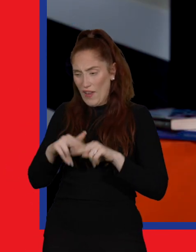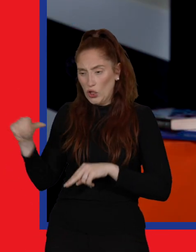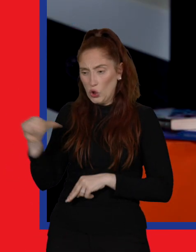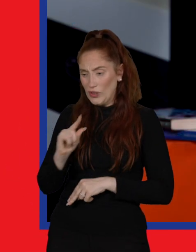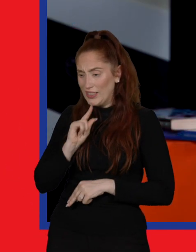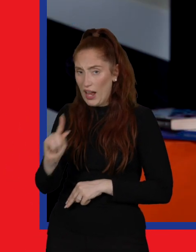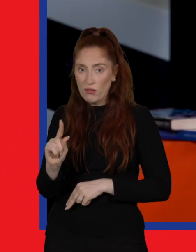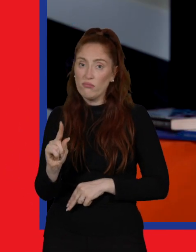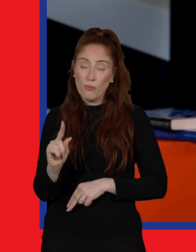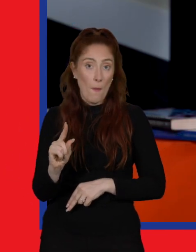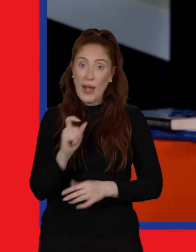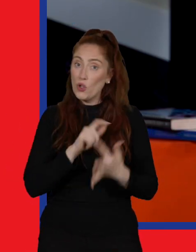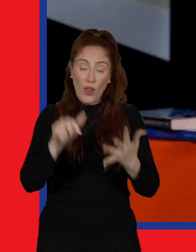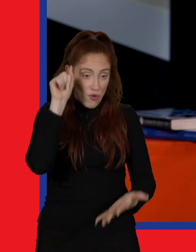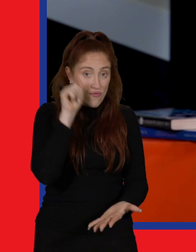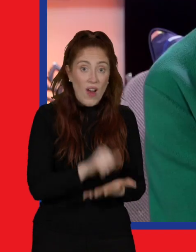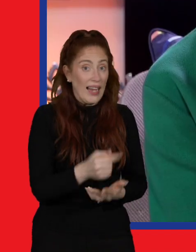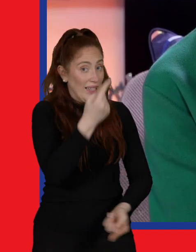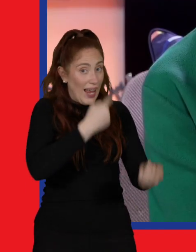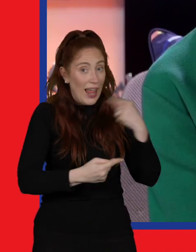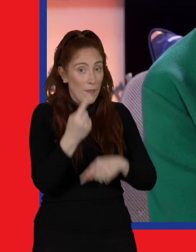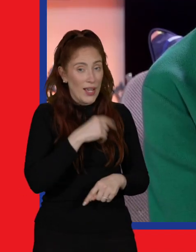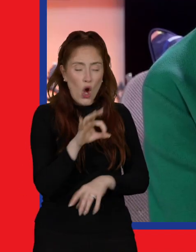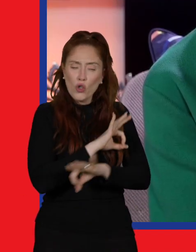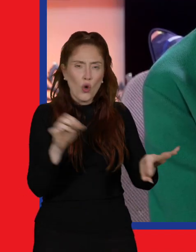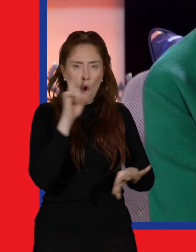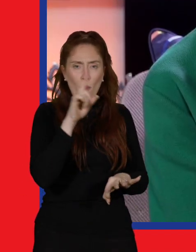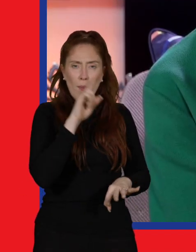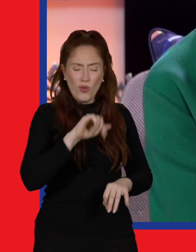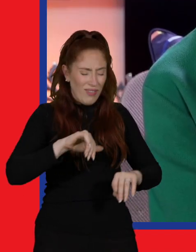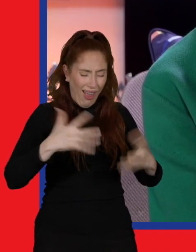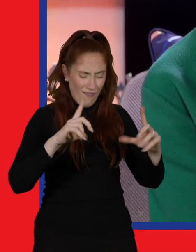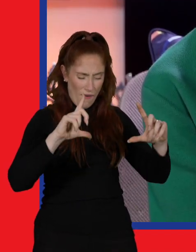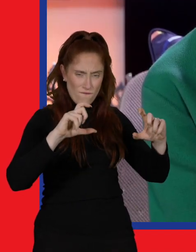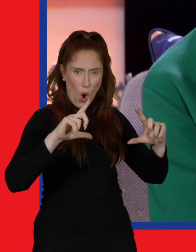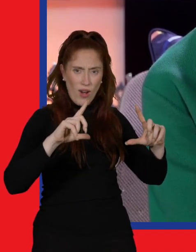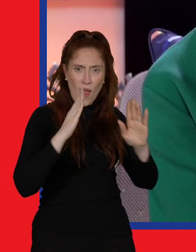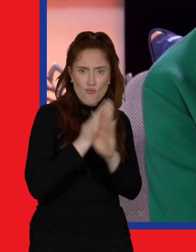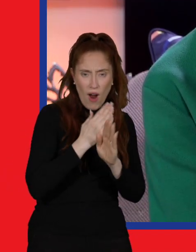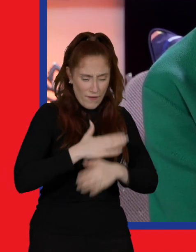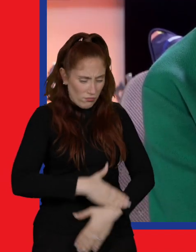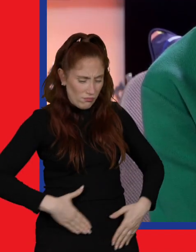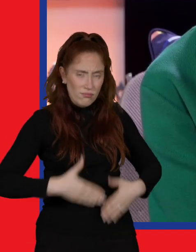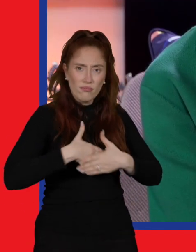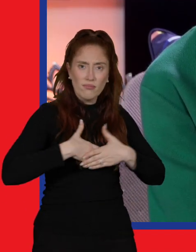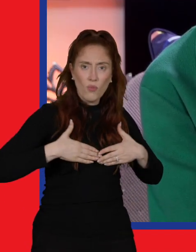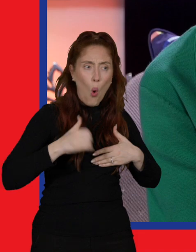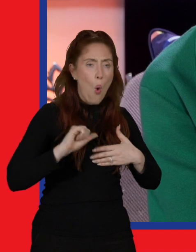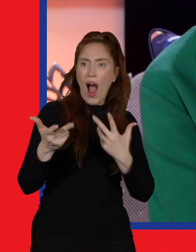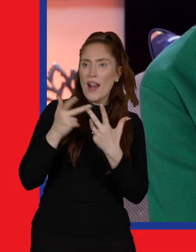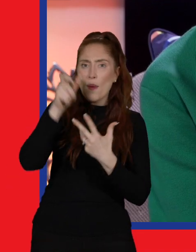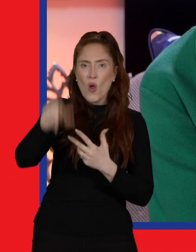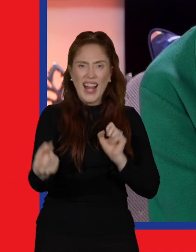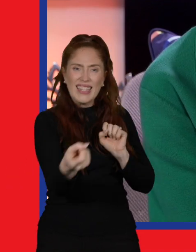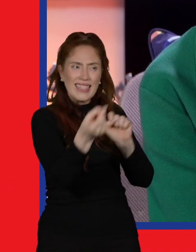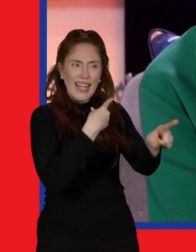I wasn't sure I should tell. You did the right thing. No one should ever show children their private body parts or photos of their